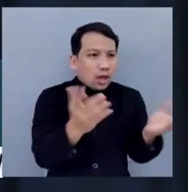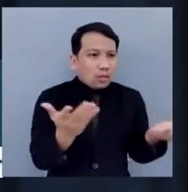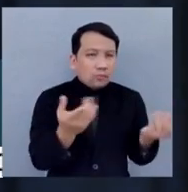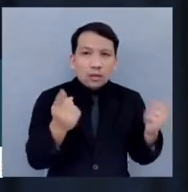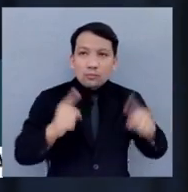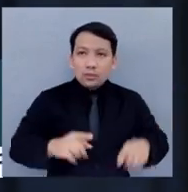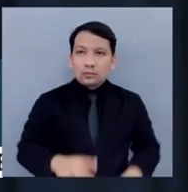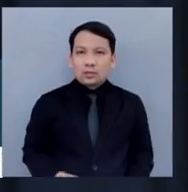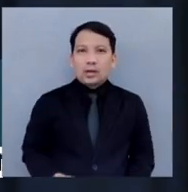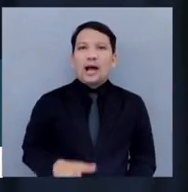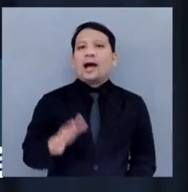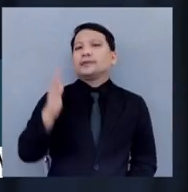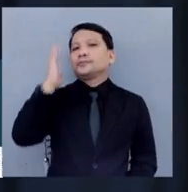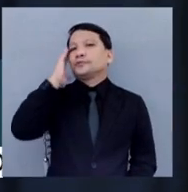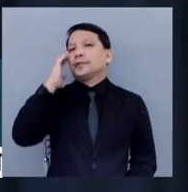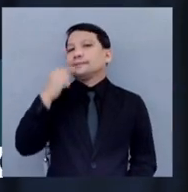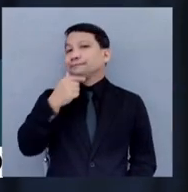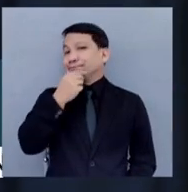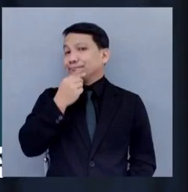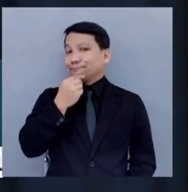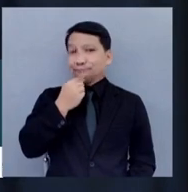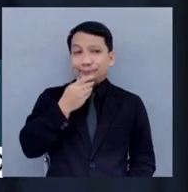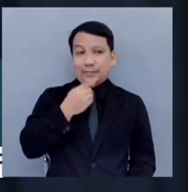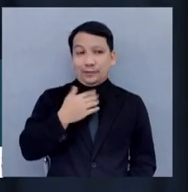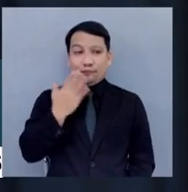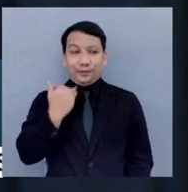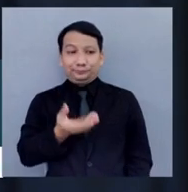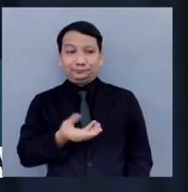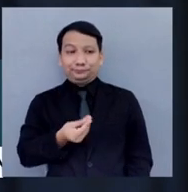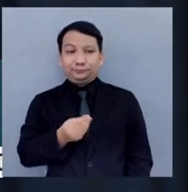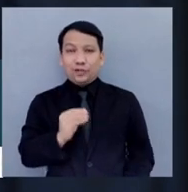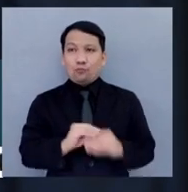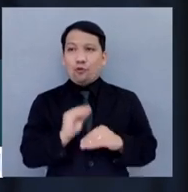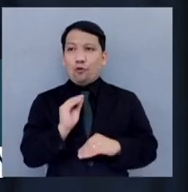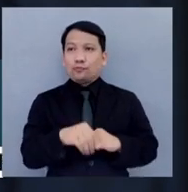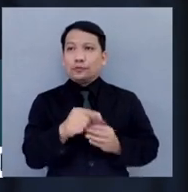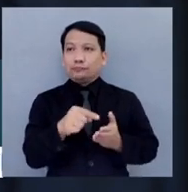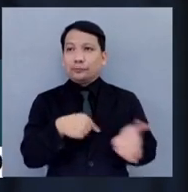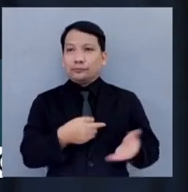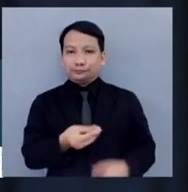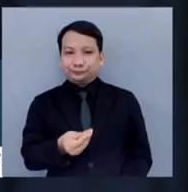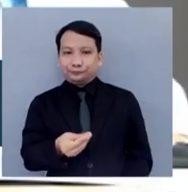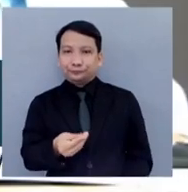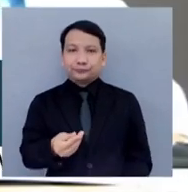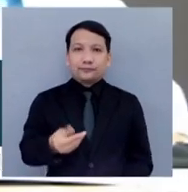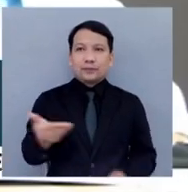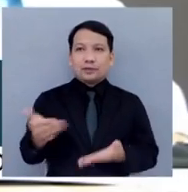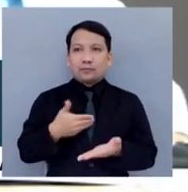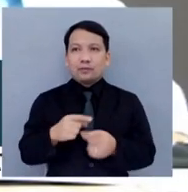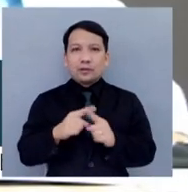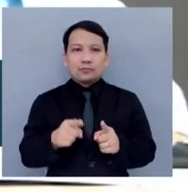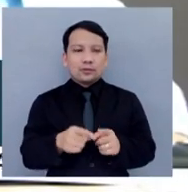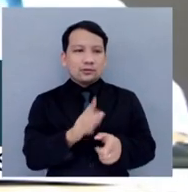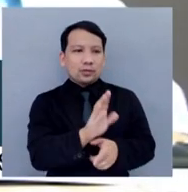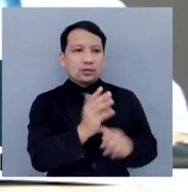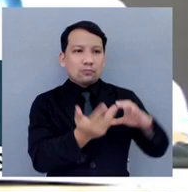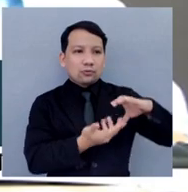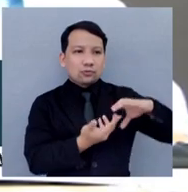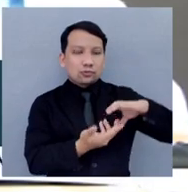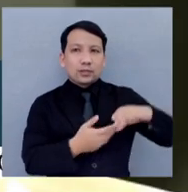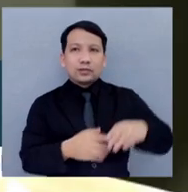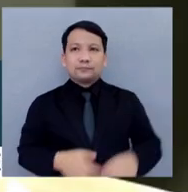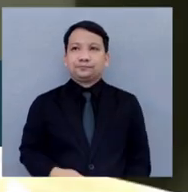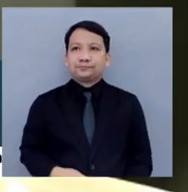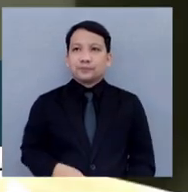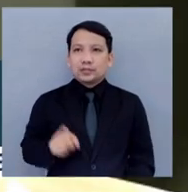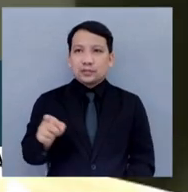ko na. Kasi nga, naniningit sila ng sobra-sobra, sino-shortchange nila ang kanilang mga consumer. Energy Secretary Rafael